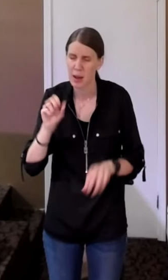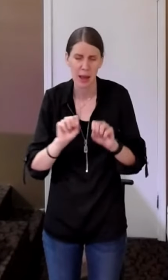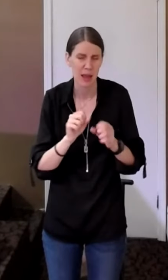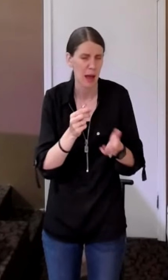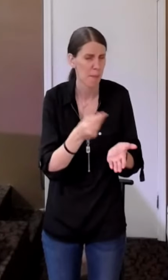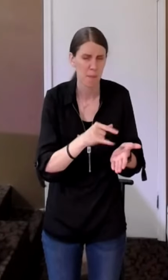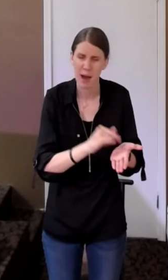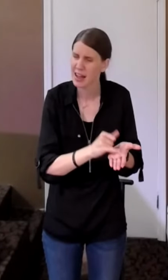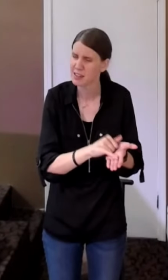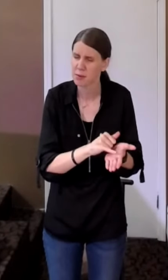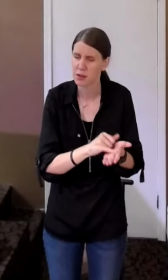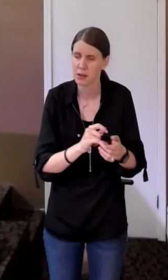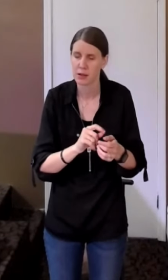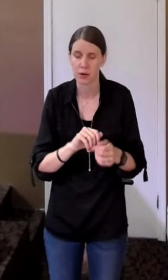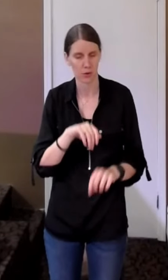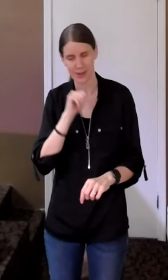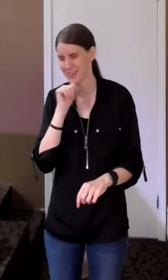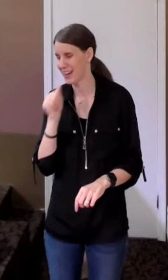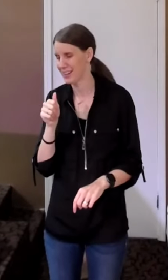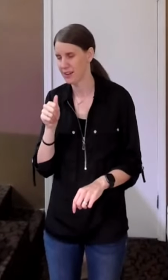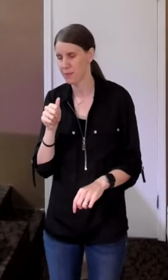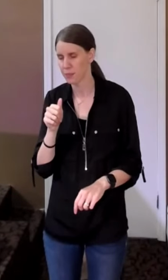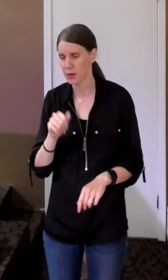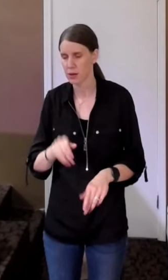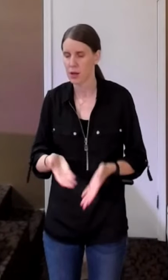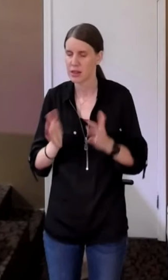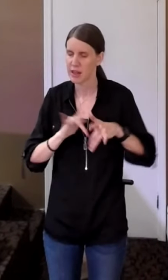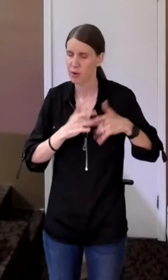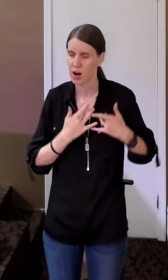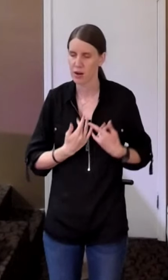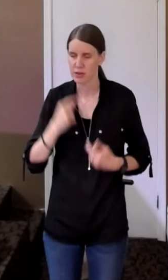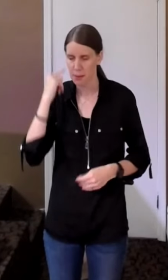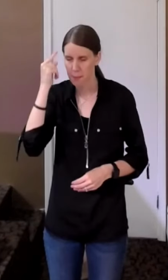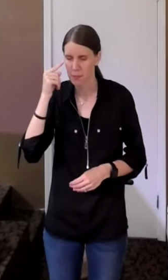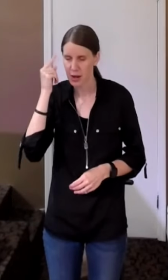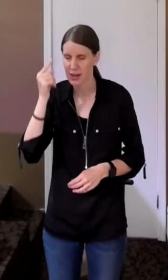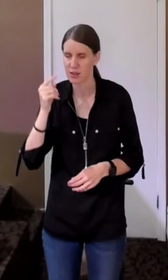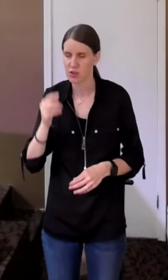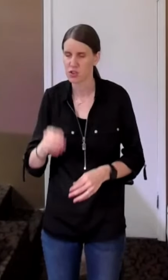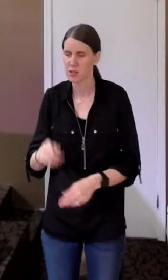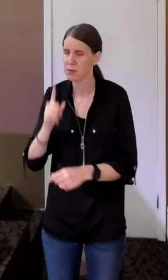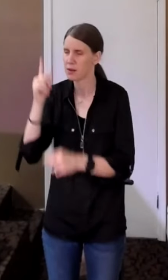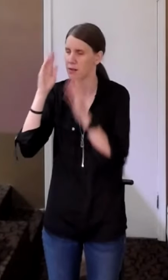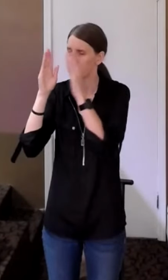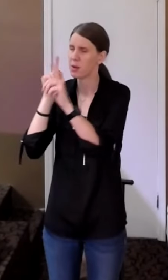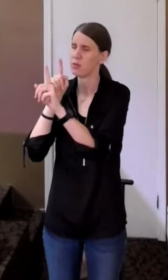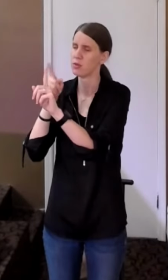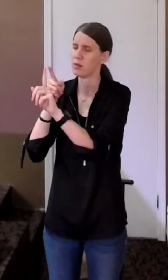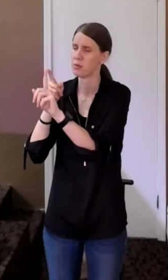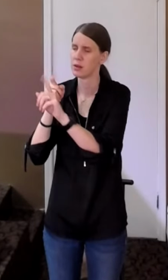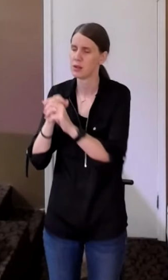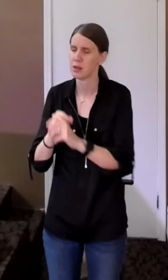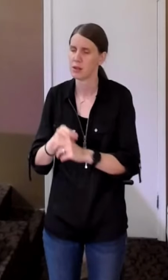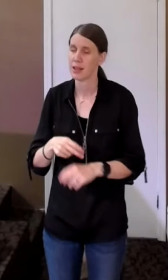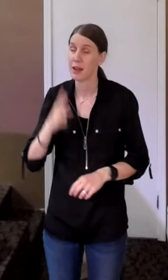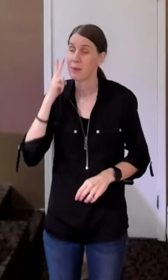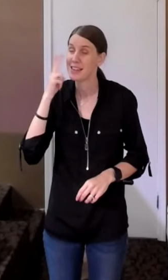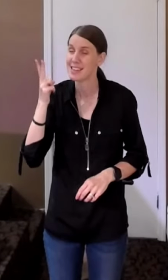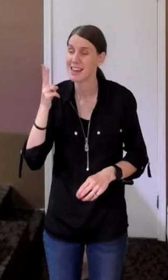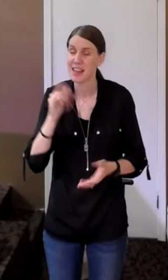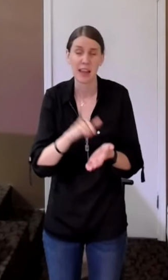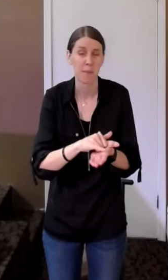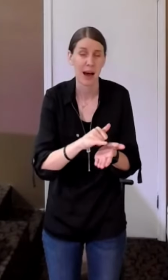you. May our hearts, our lives, our minds be dedicated to you so much so that we begin to see the